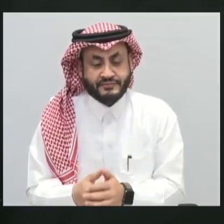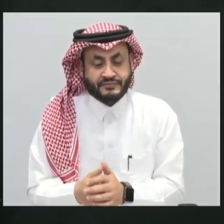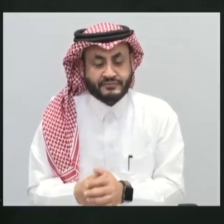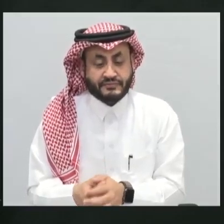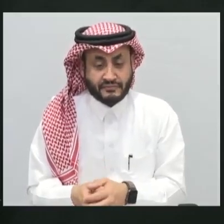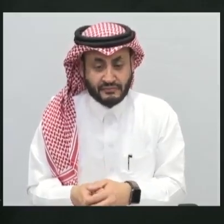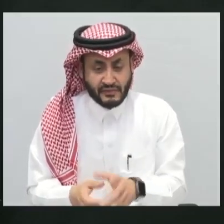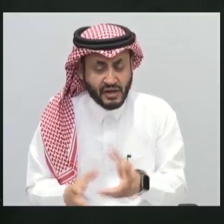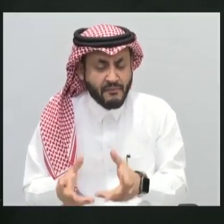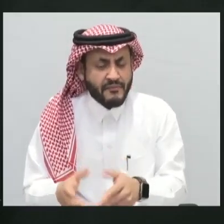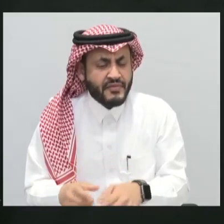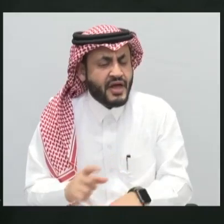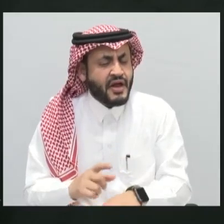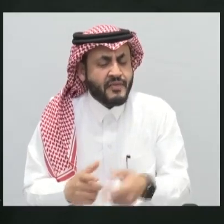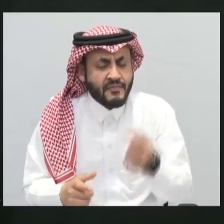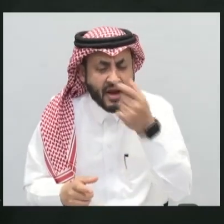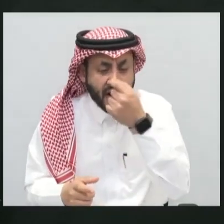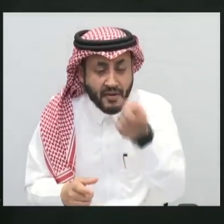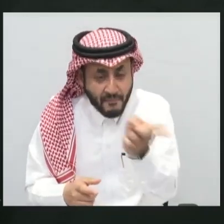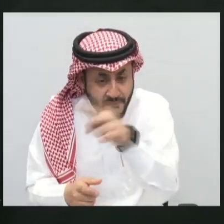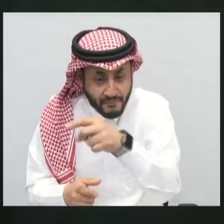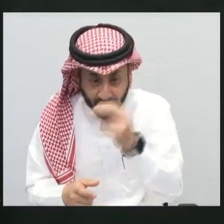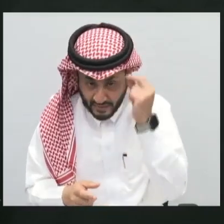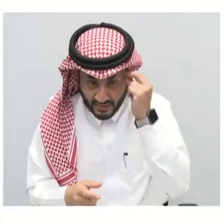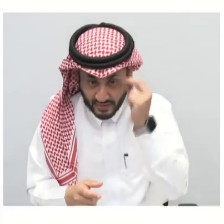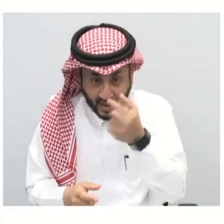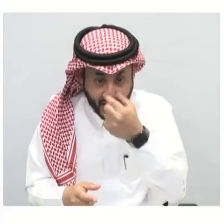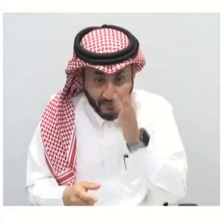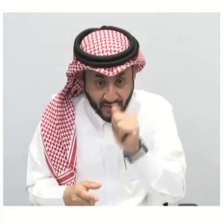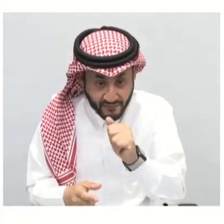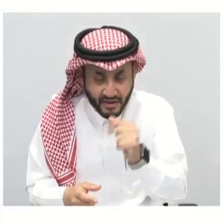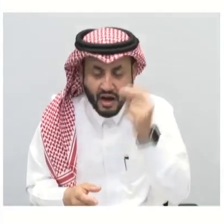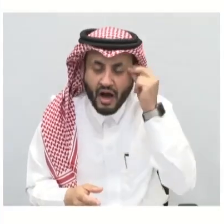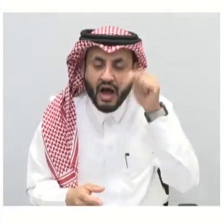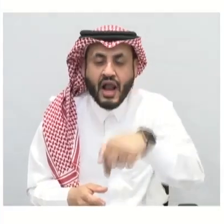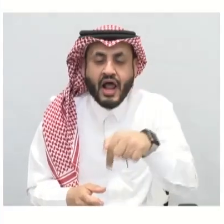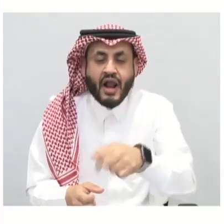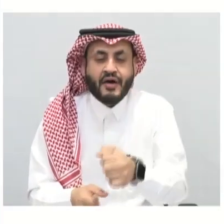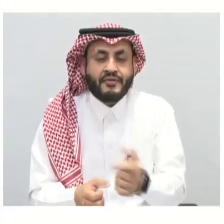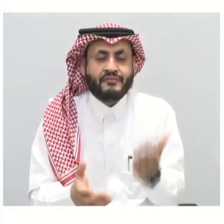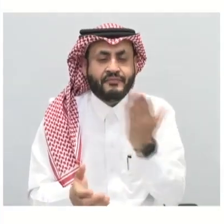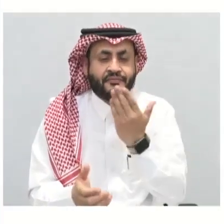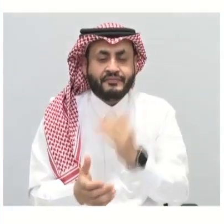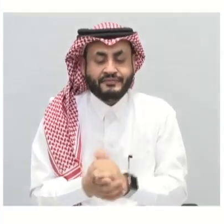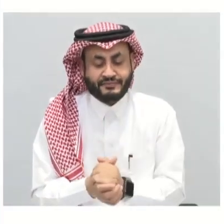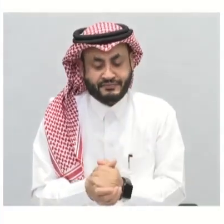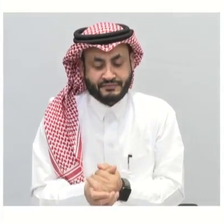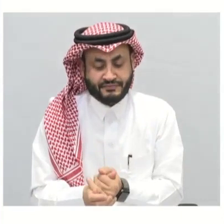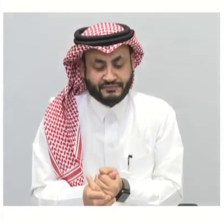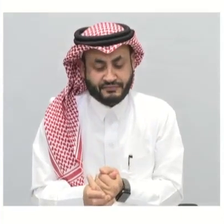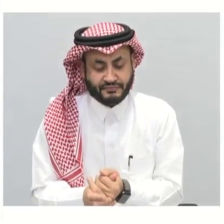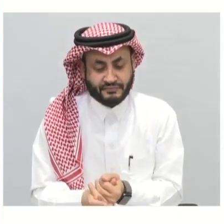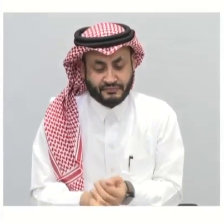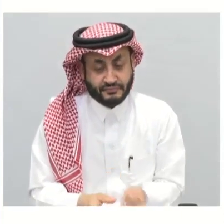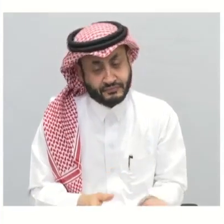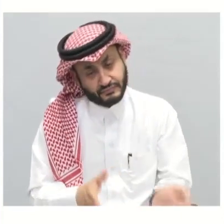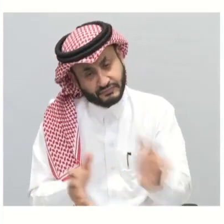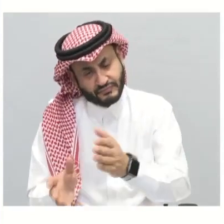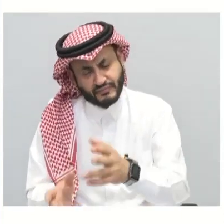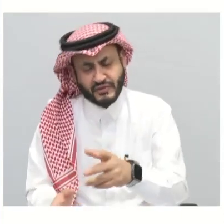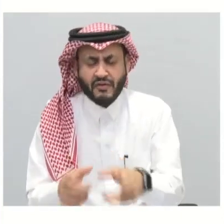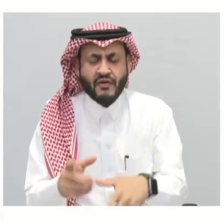the present progressive here to talk about something that will happen in the future. Also, you can use other